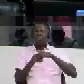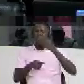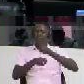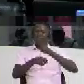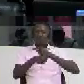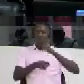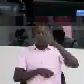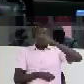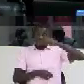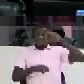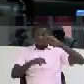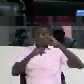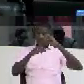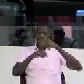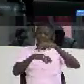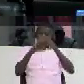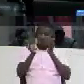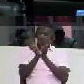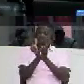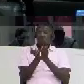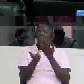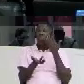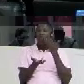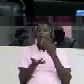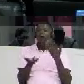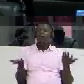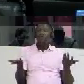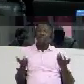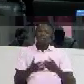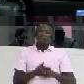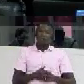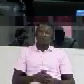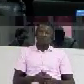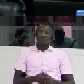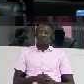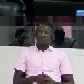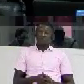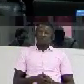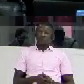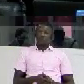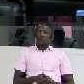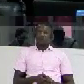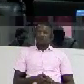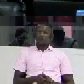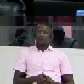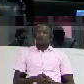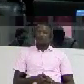seet ci sa mbiri liggéey mun nga ñoo wax kañ nga commencé di liggéey ci Gambia Police Force.